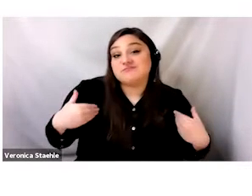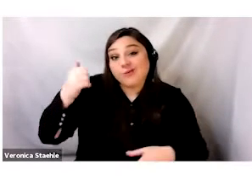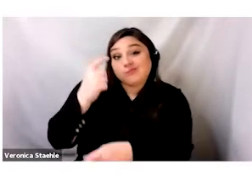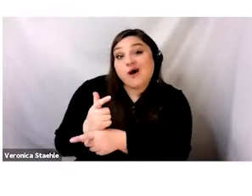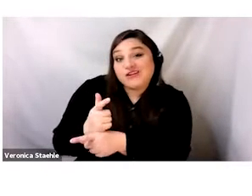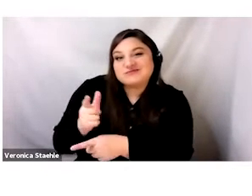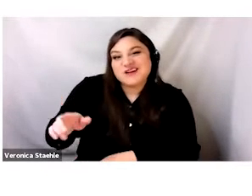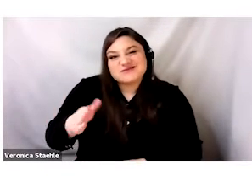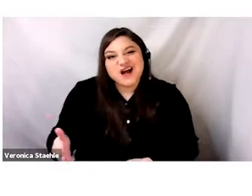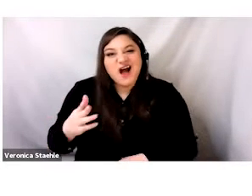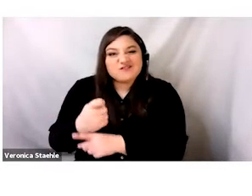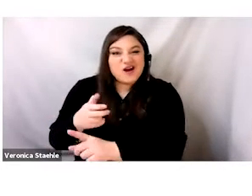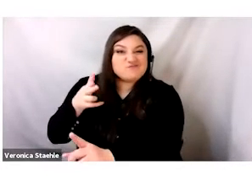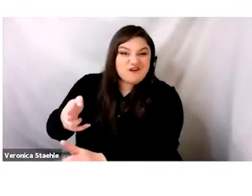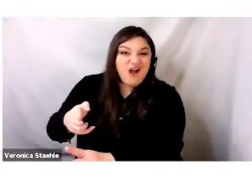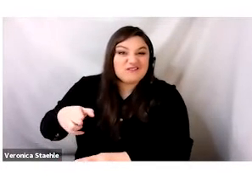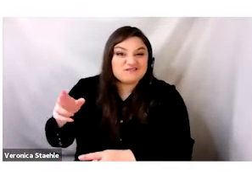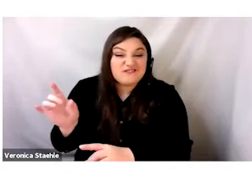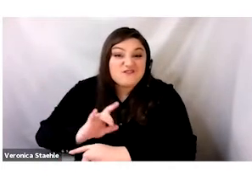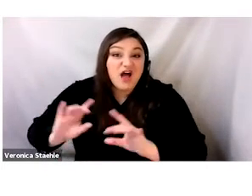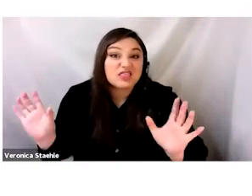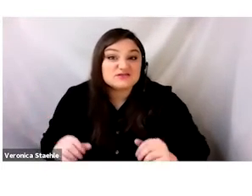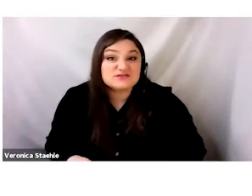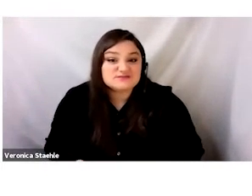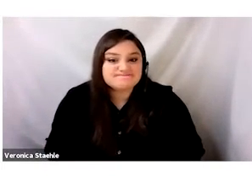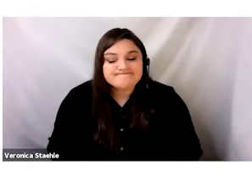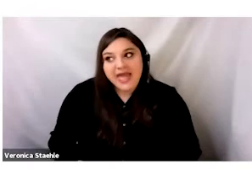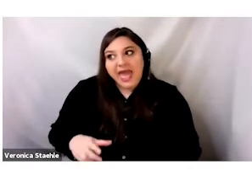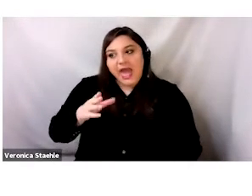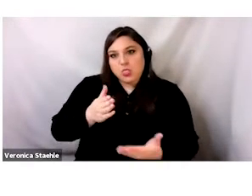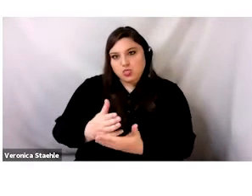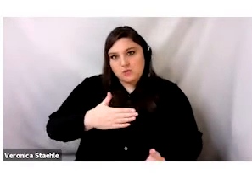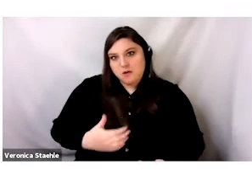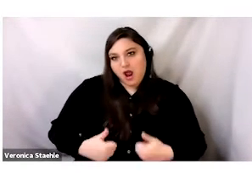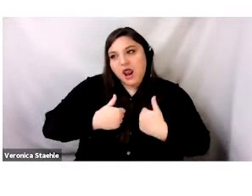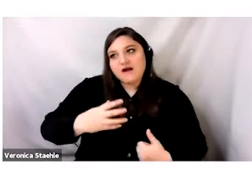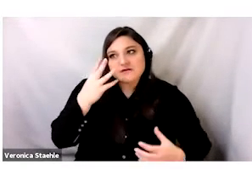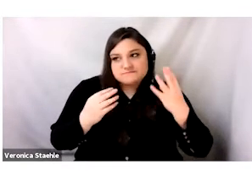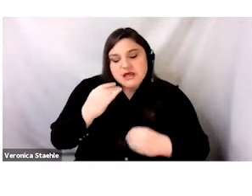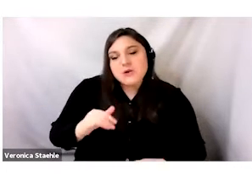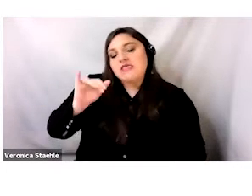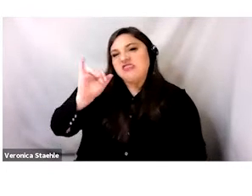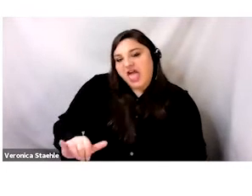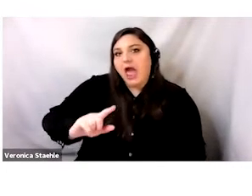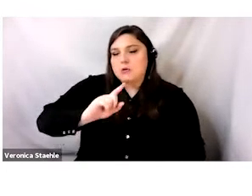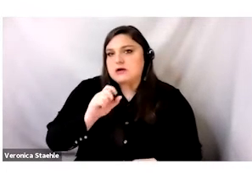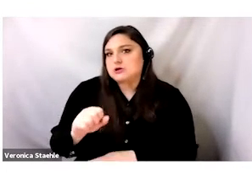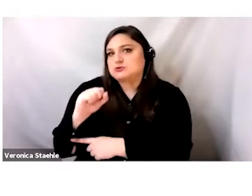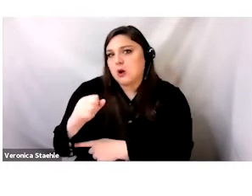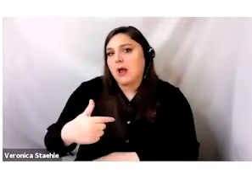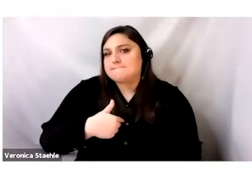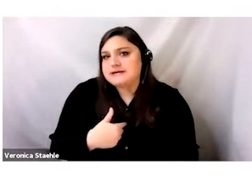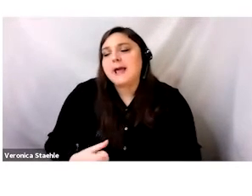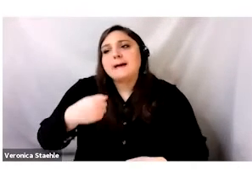that was probably the time out of all the things that I've been through where I started to really question my